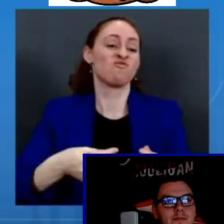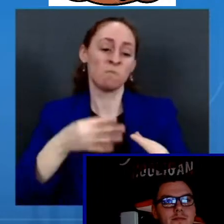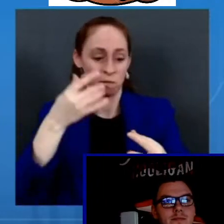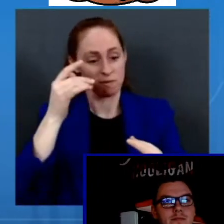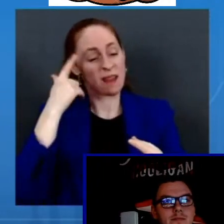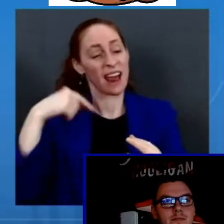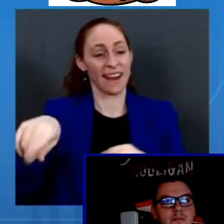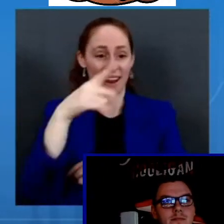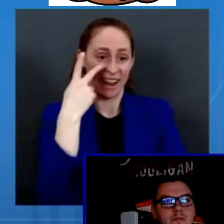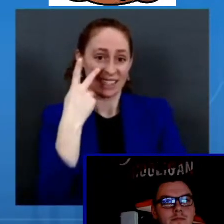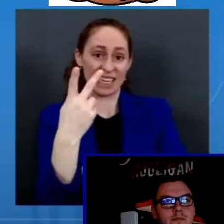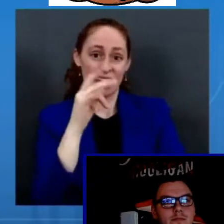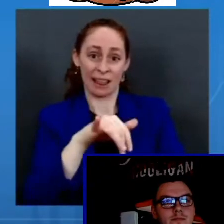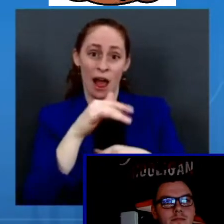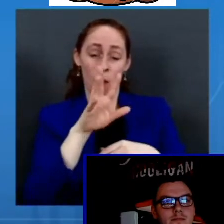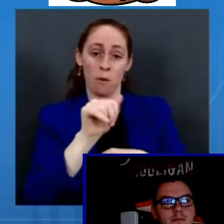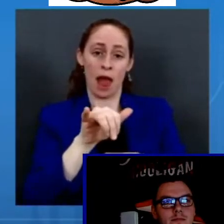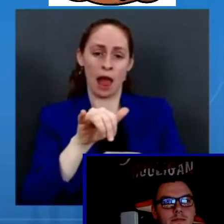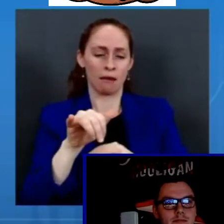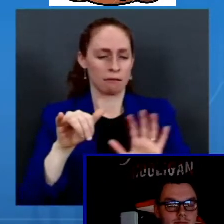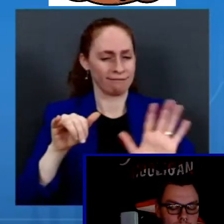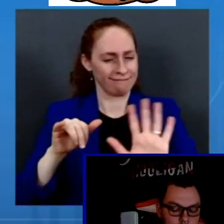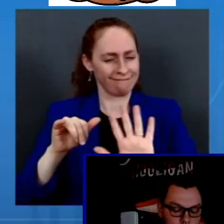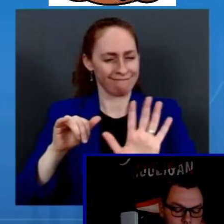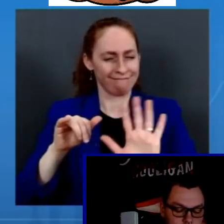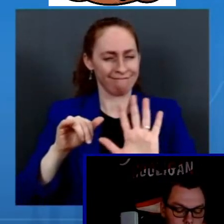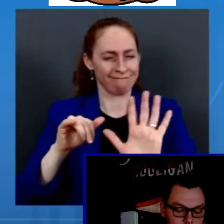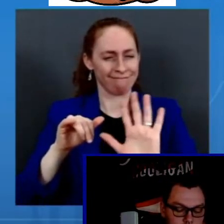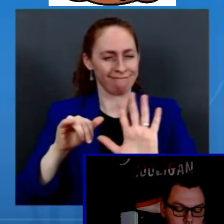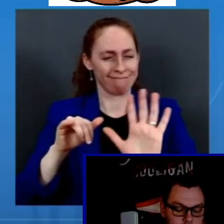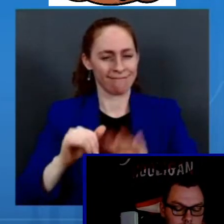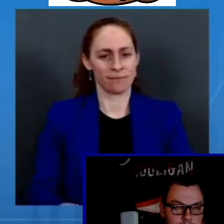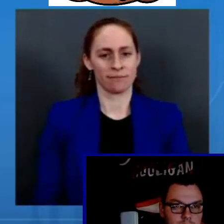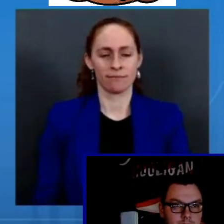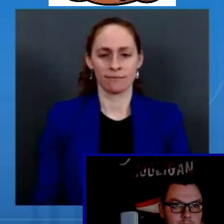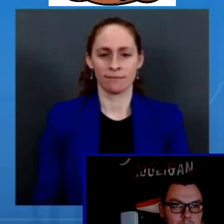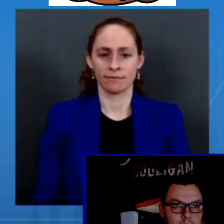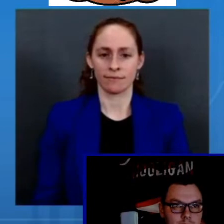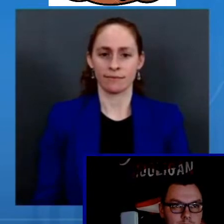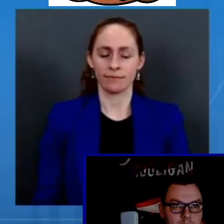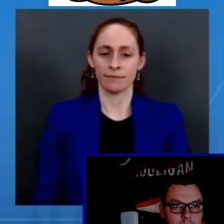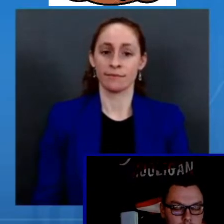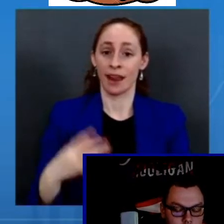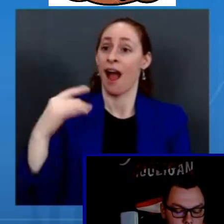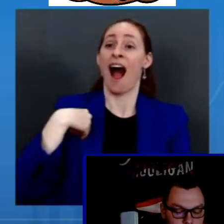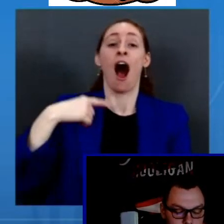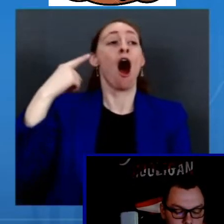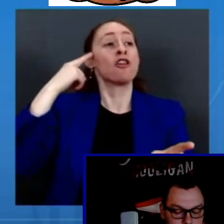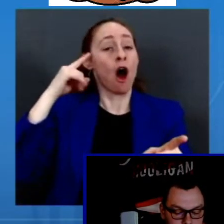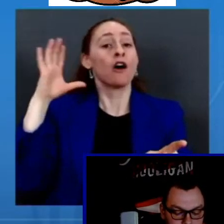virus that has fooled us so many times before. Next question.